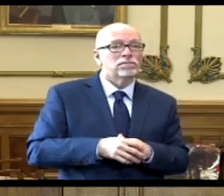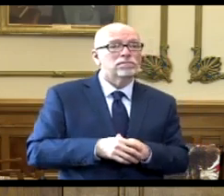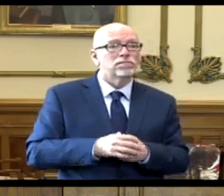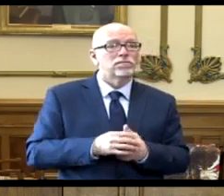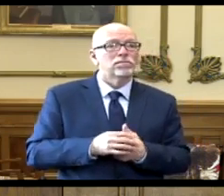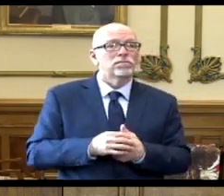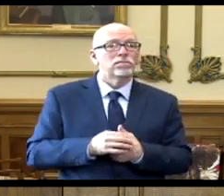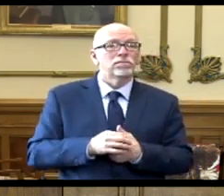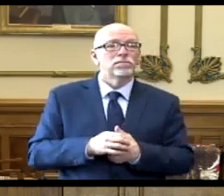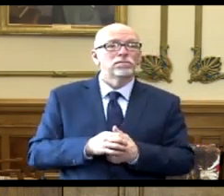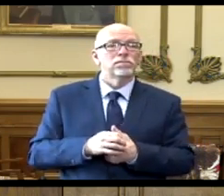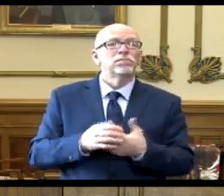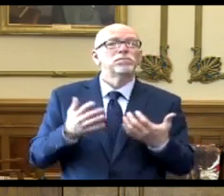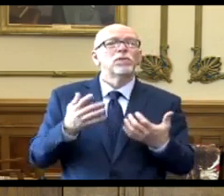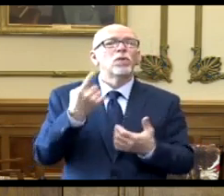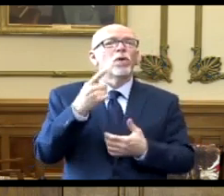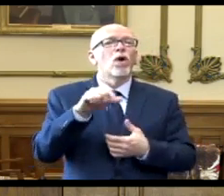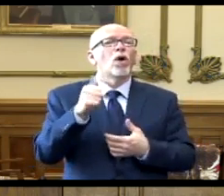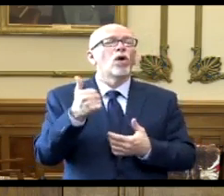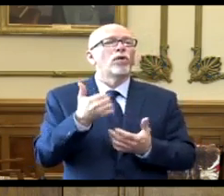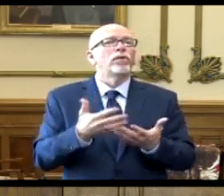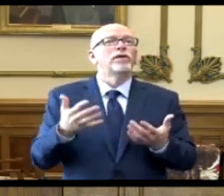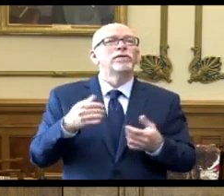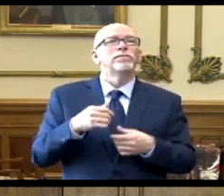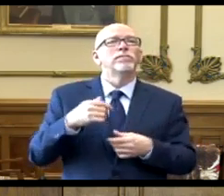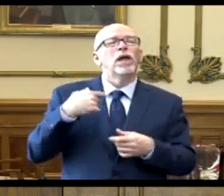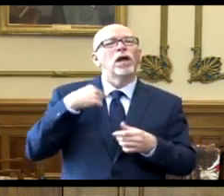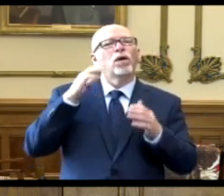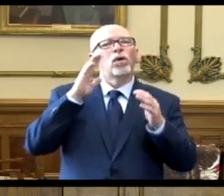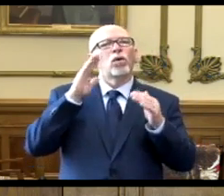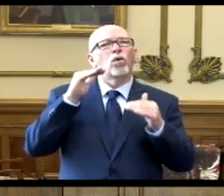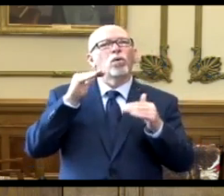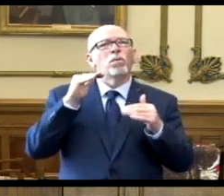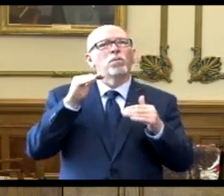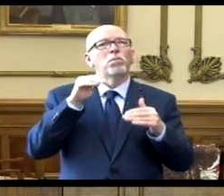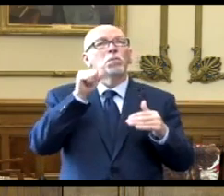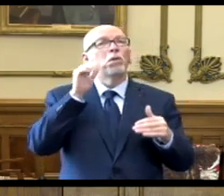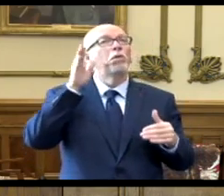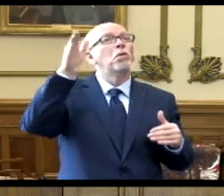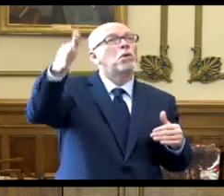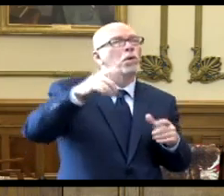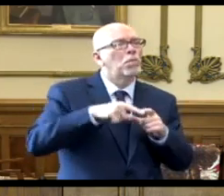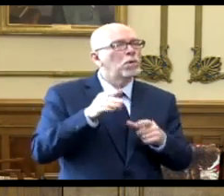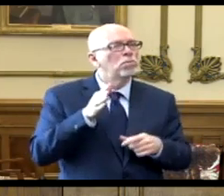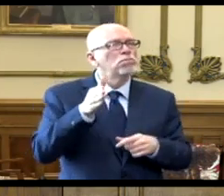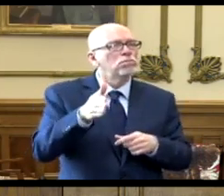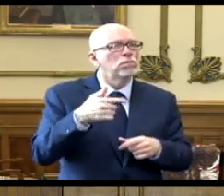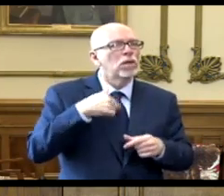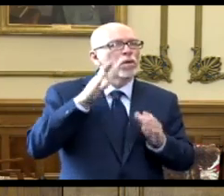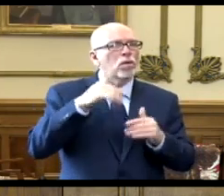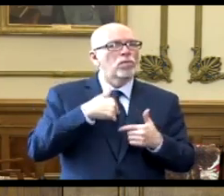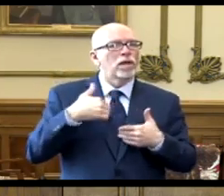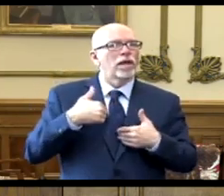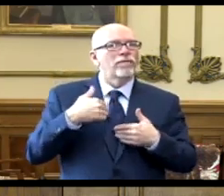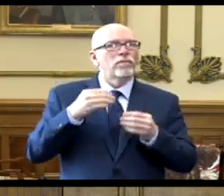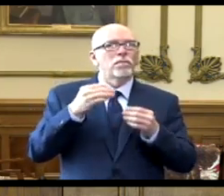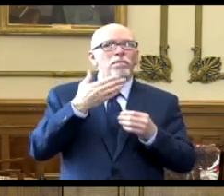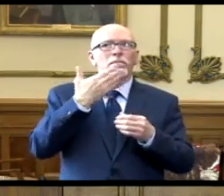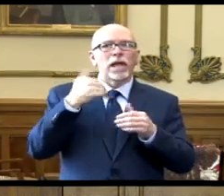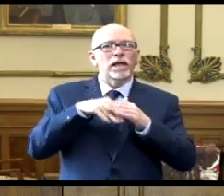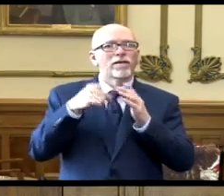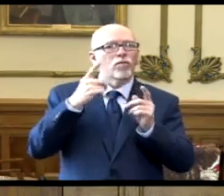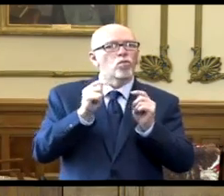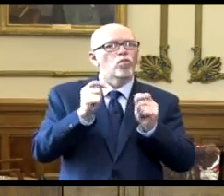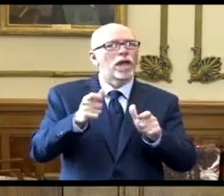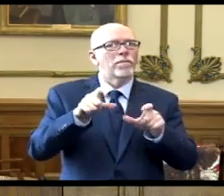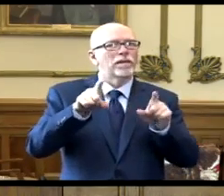You know, I think one other piece is I hope in the not too distant future we'll also have good access to rapid test results, just like